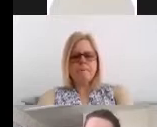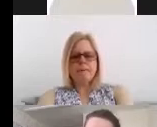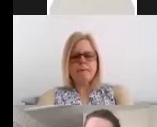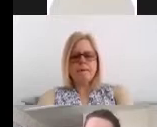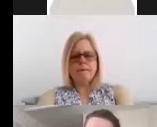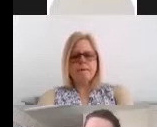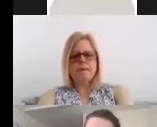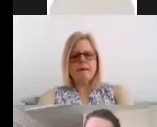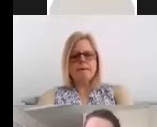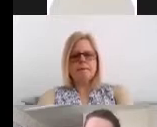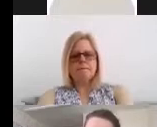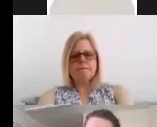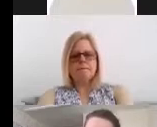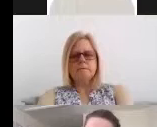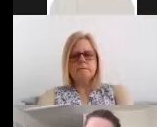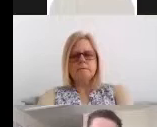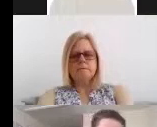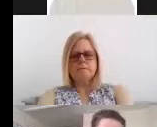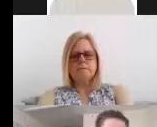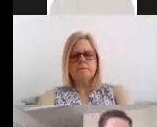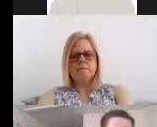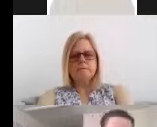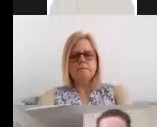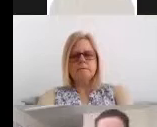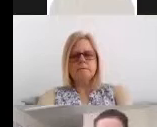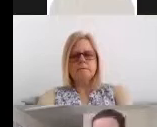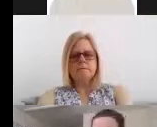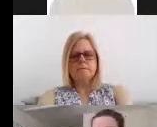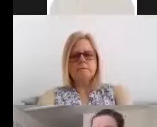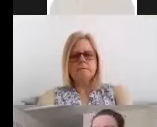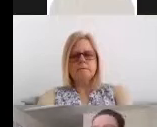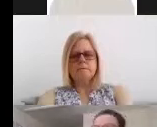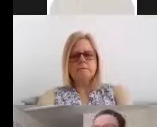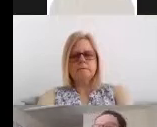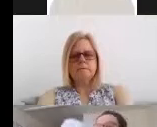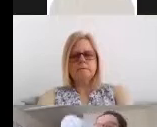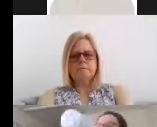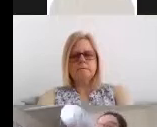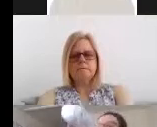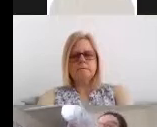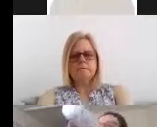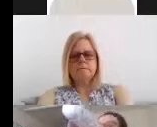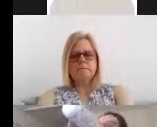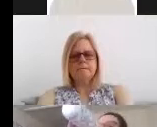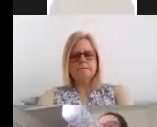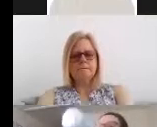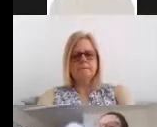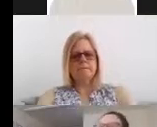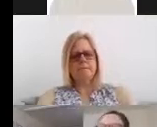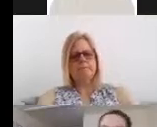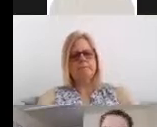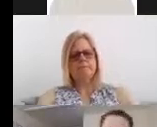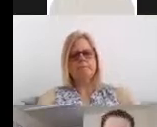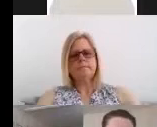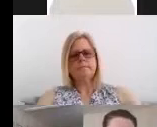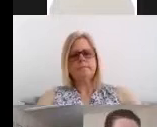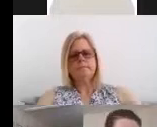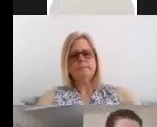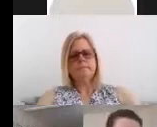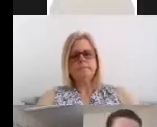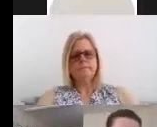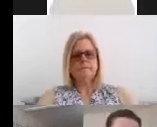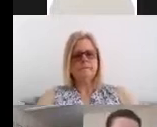developers, we were satisfied that we had a system that we felt was ready to be trialled. So we invited a small group of staff to